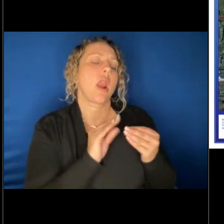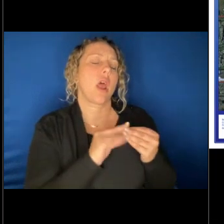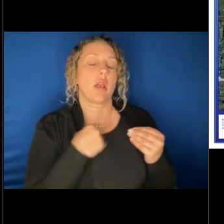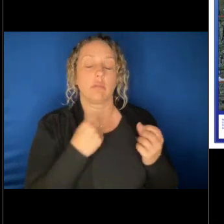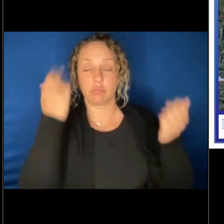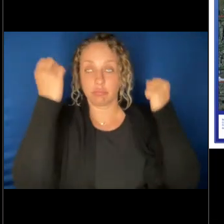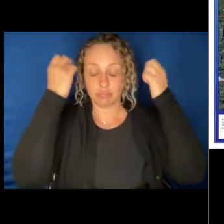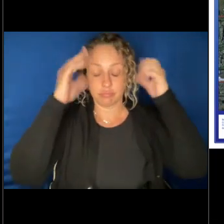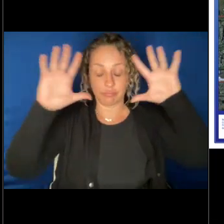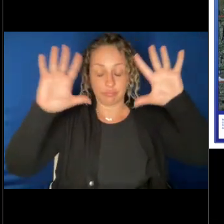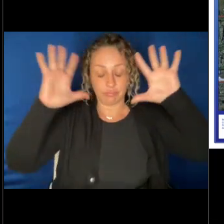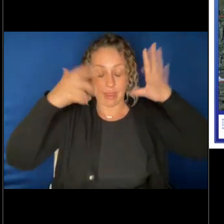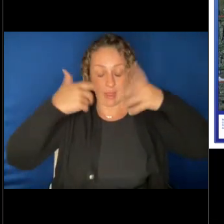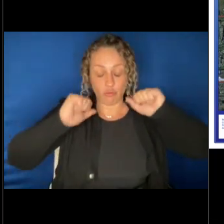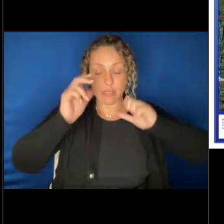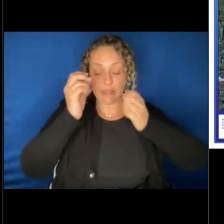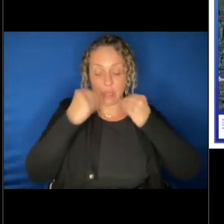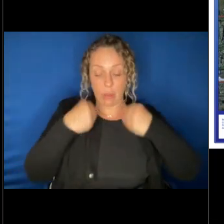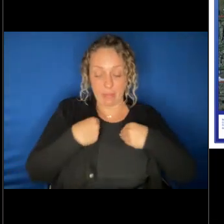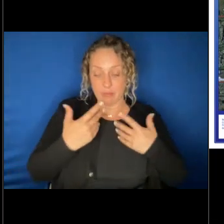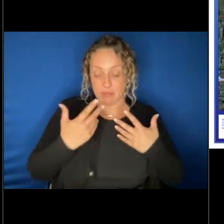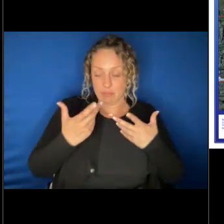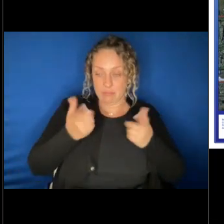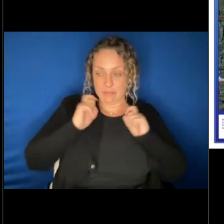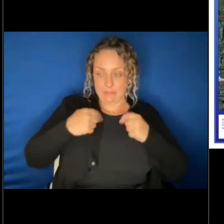so I would like to know more about that.